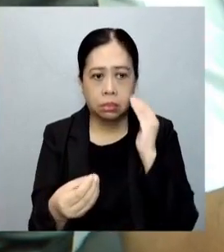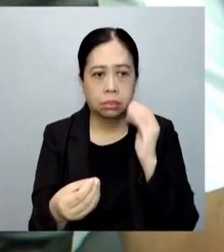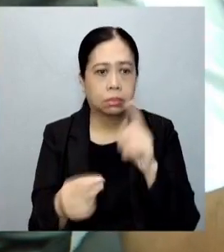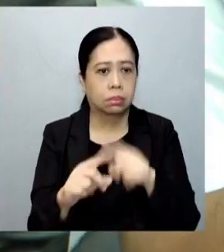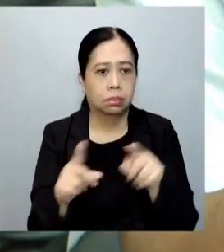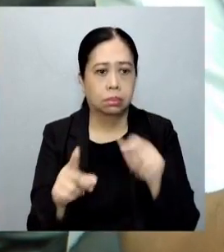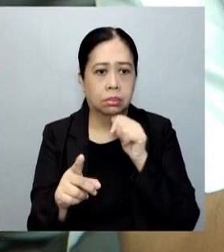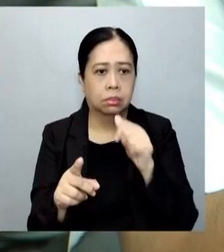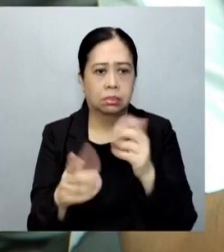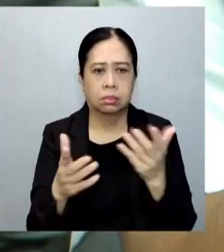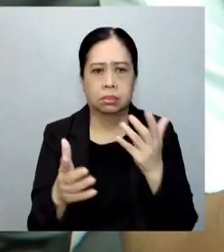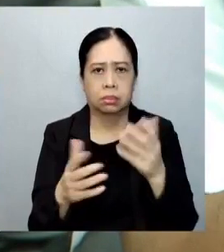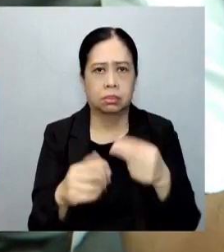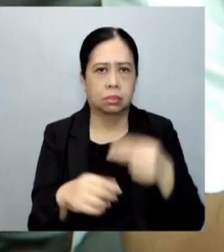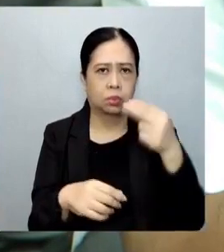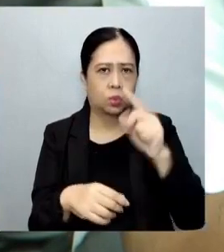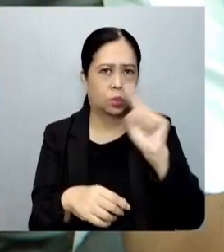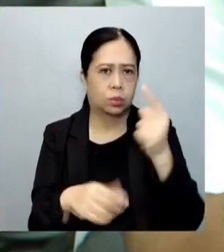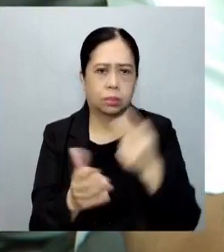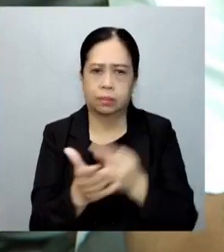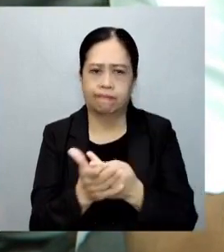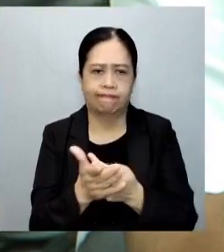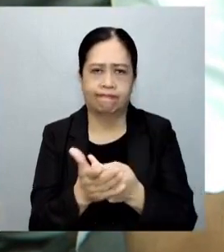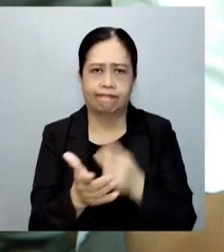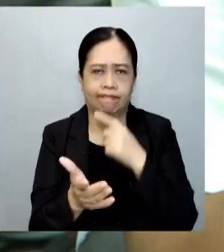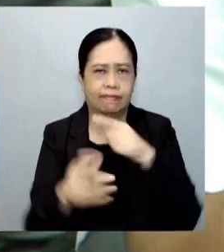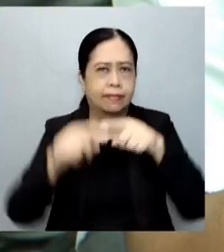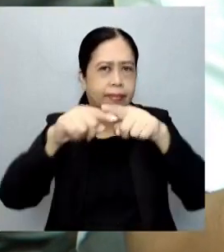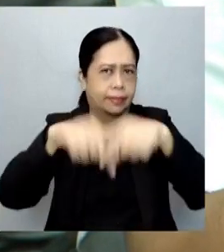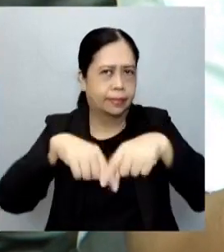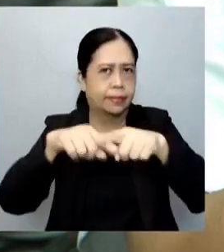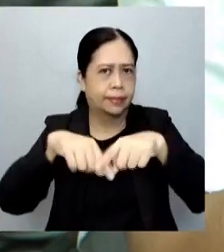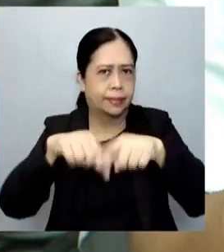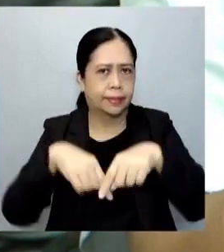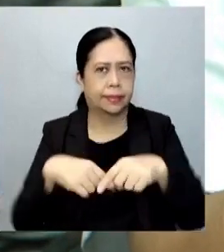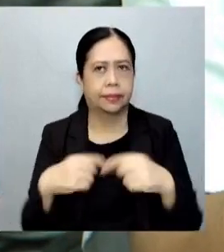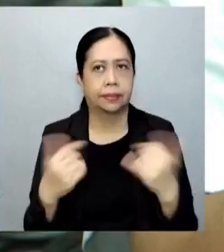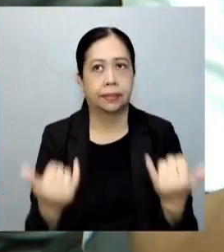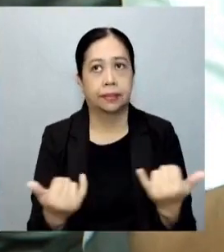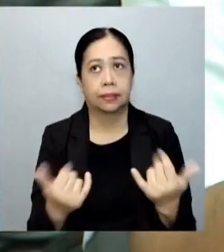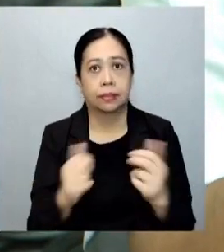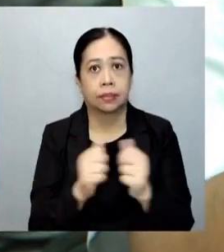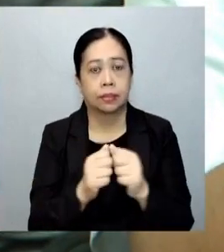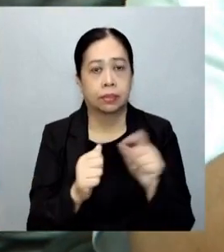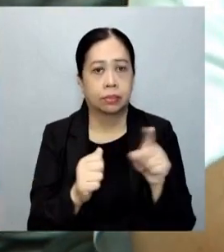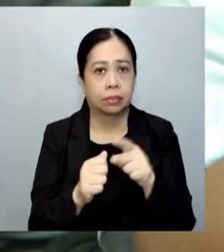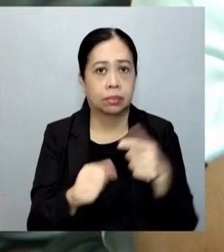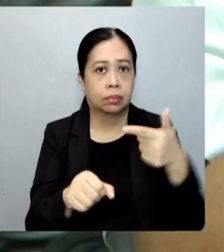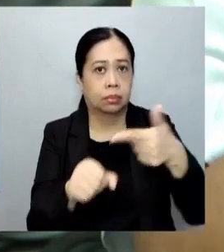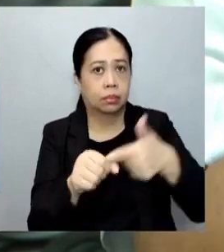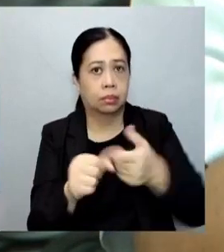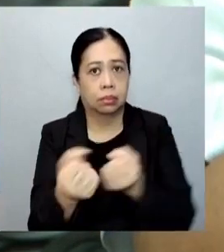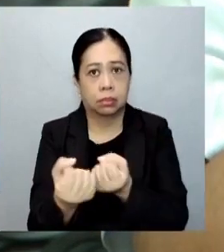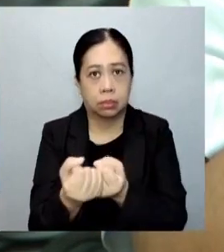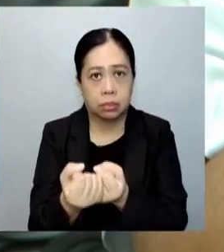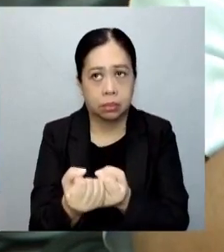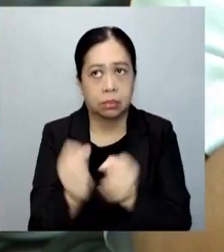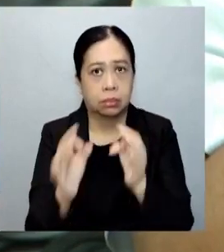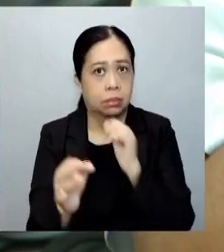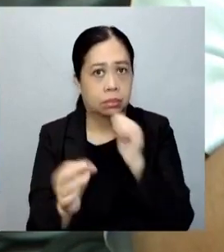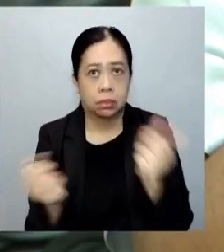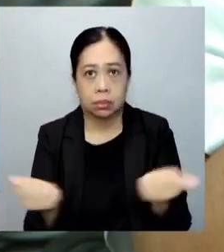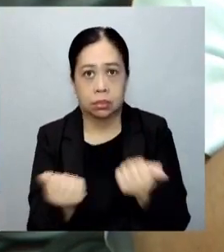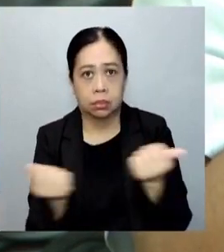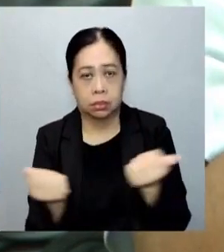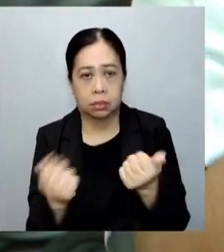probably as high as 1 peso. Depende po. Now, if the fuel subsidy is not available yet, then